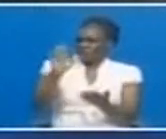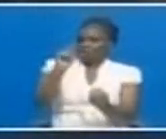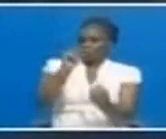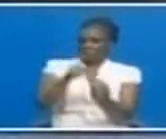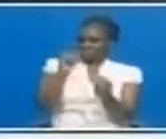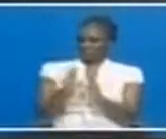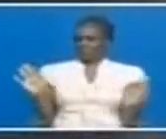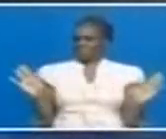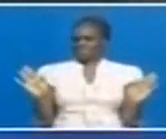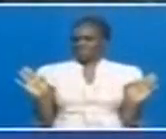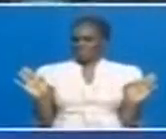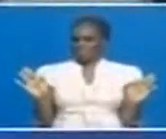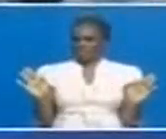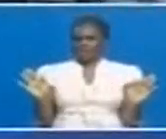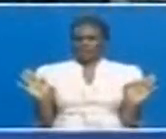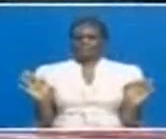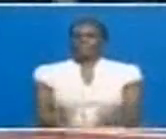test kind of a competition.